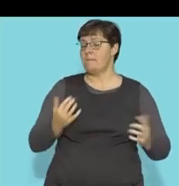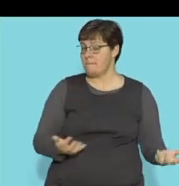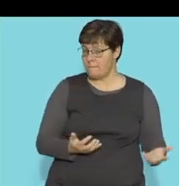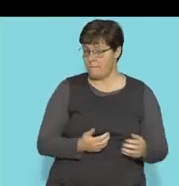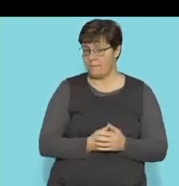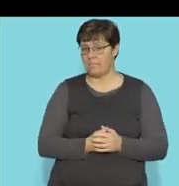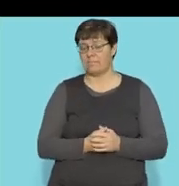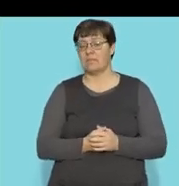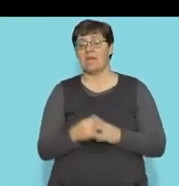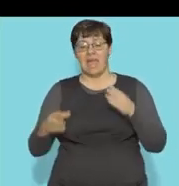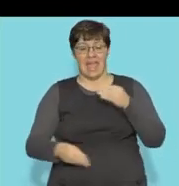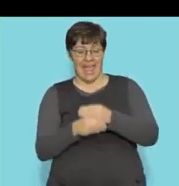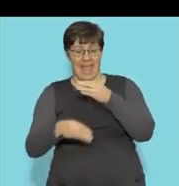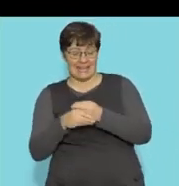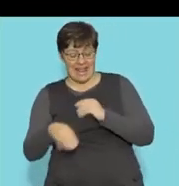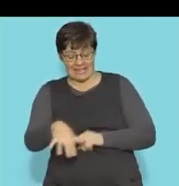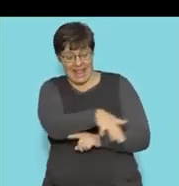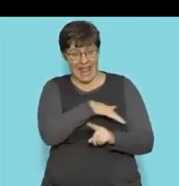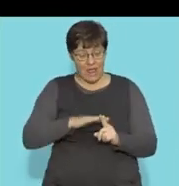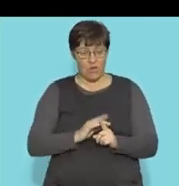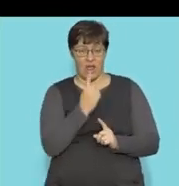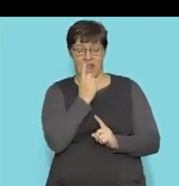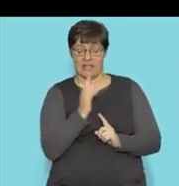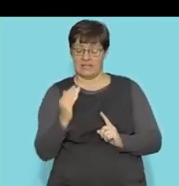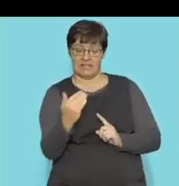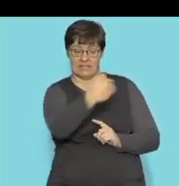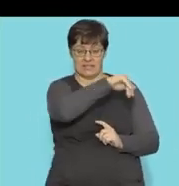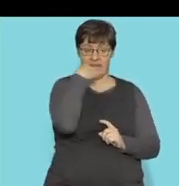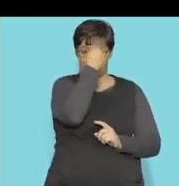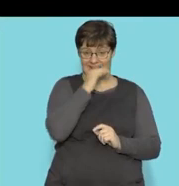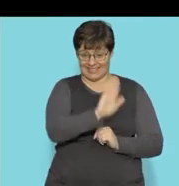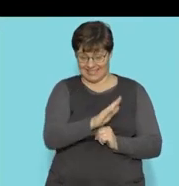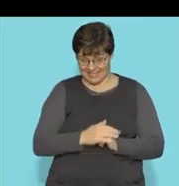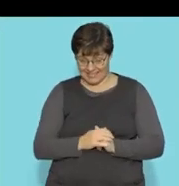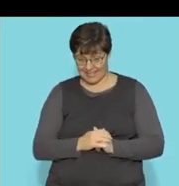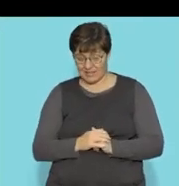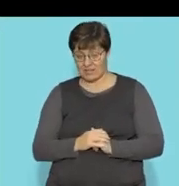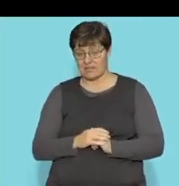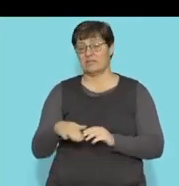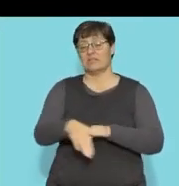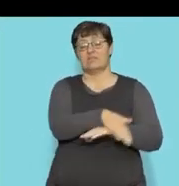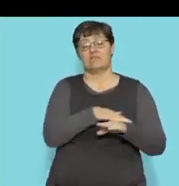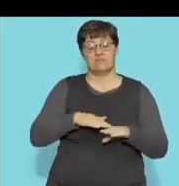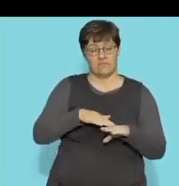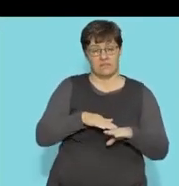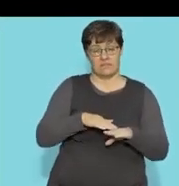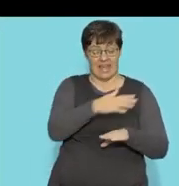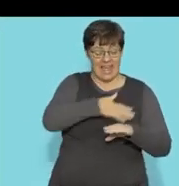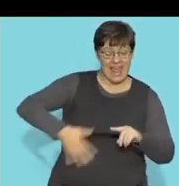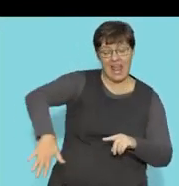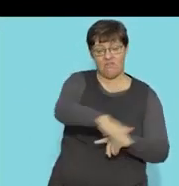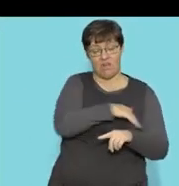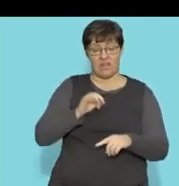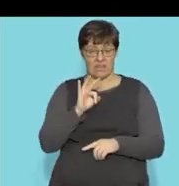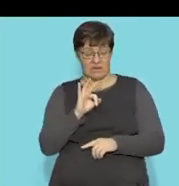by adding together the areas of each face of the polyhedron together. So, the surface area of a three-dimensional